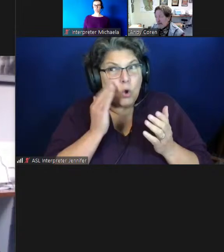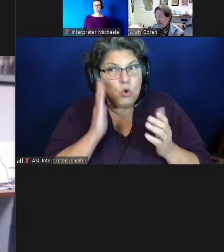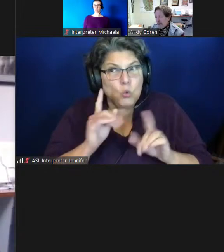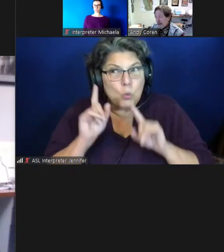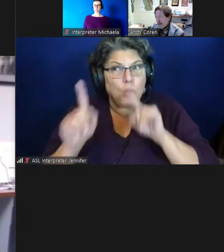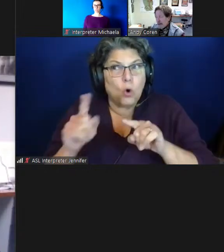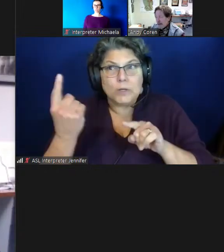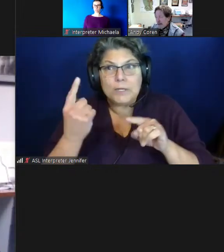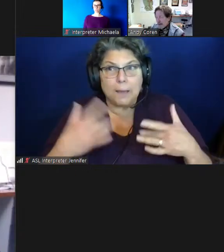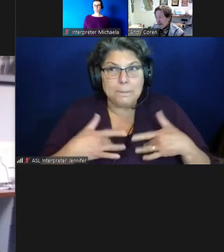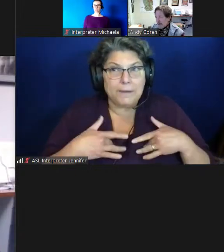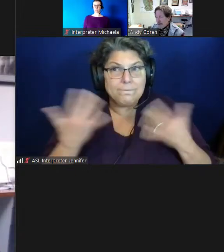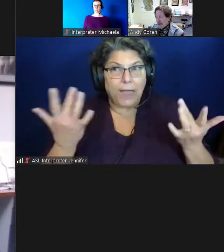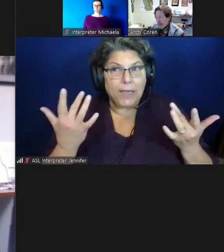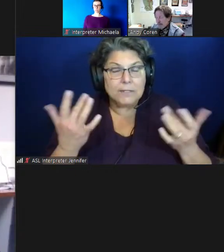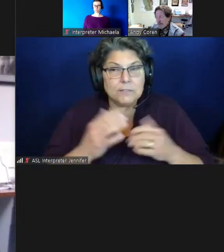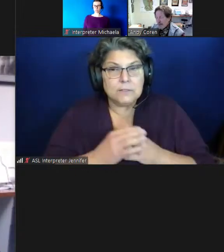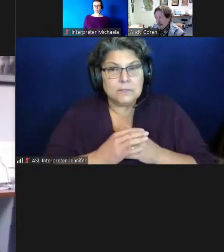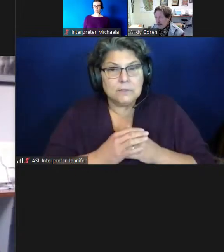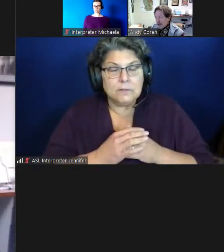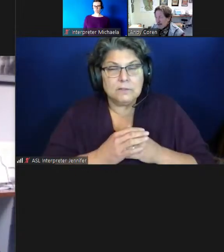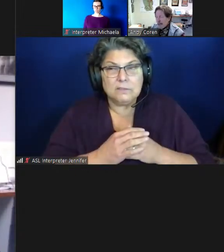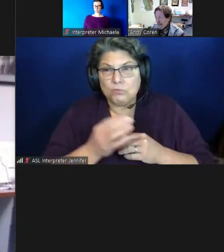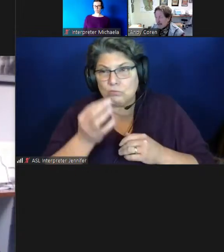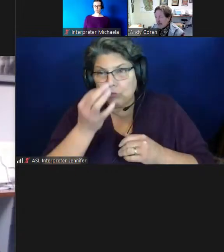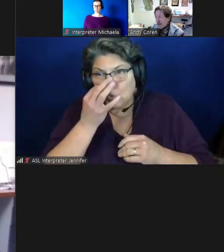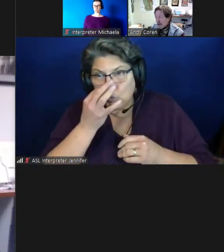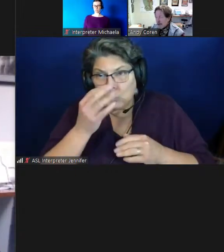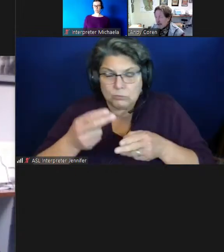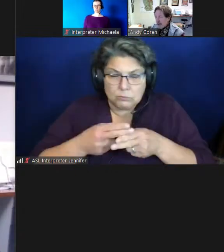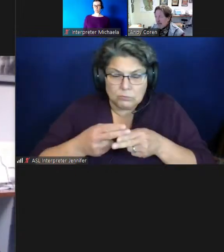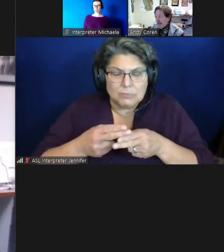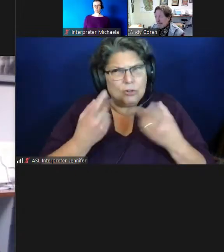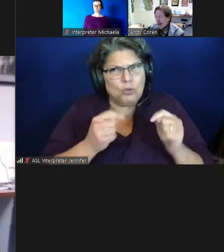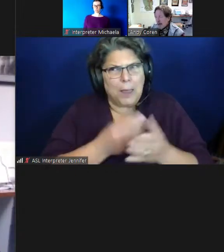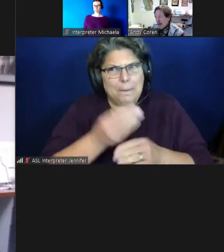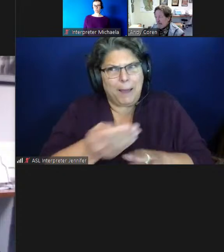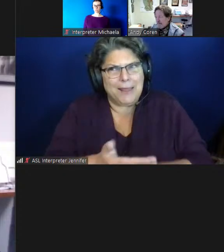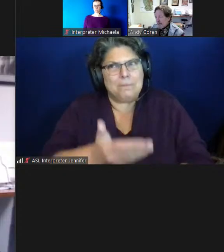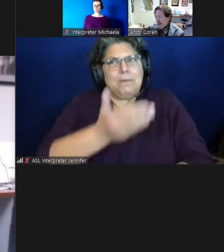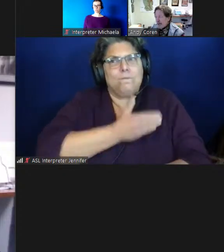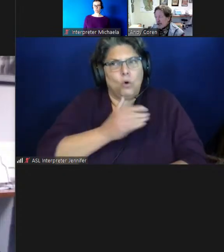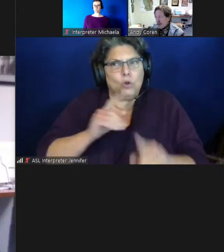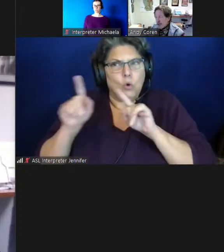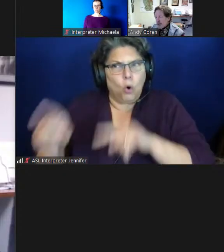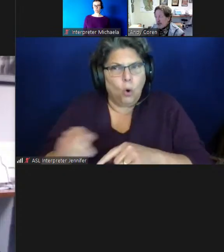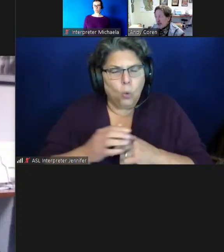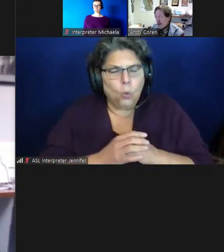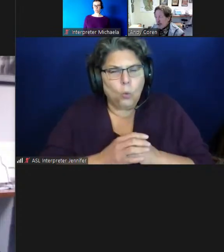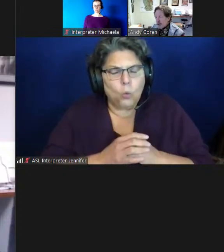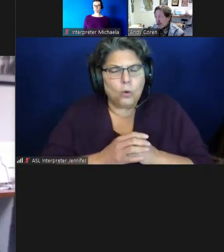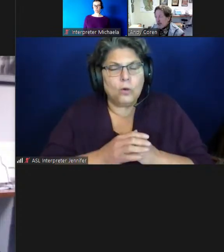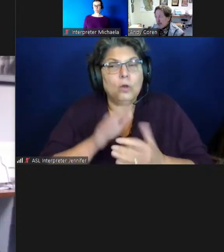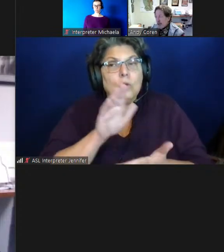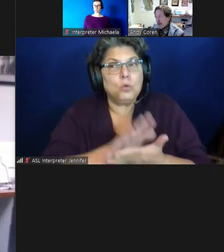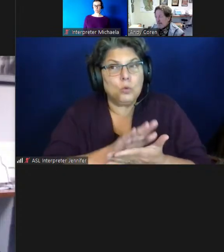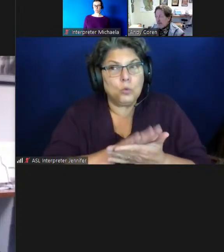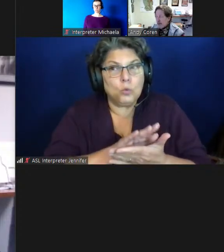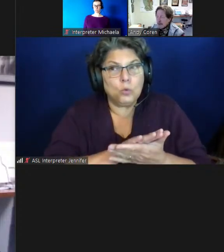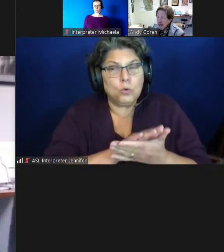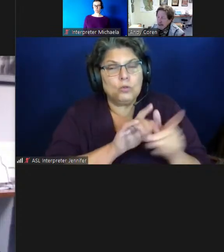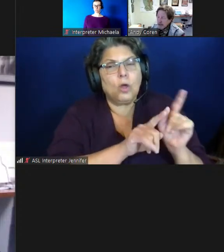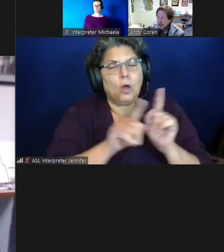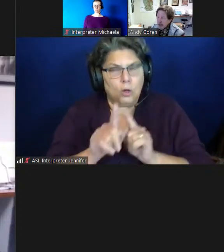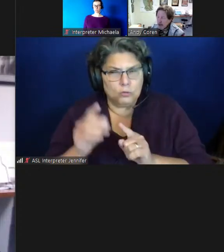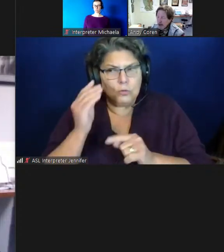event in another few days, try and get those early. The schools were also